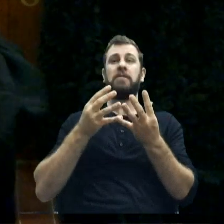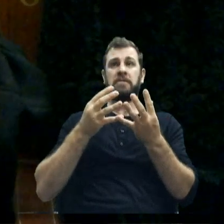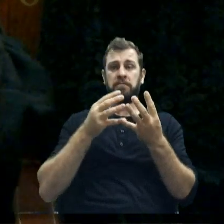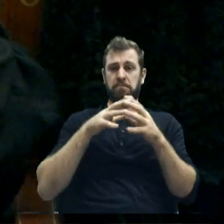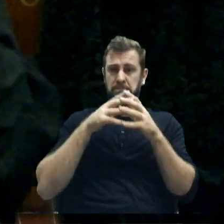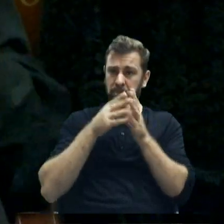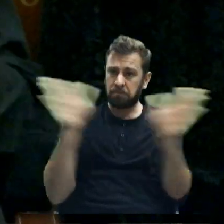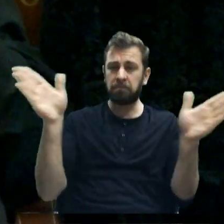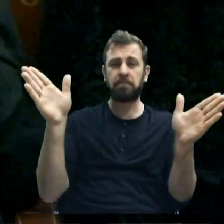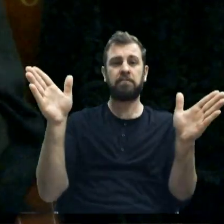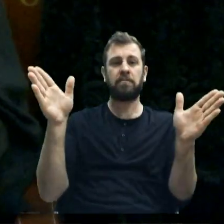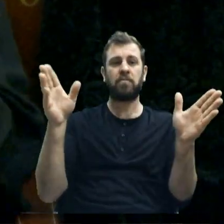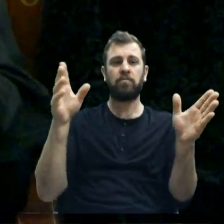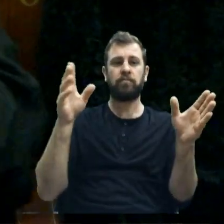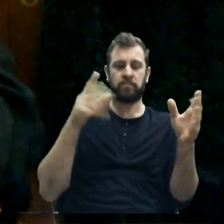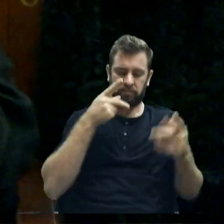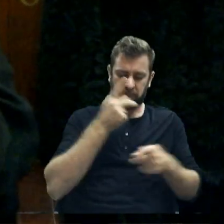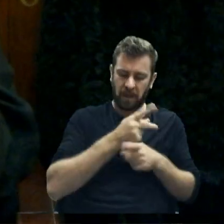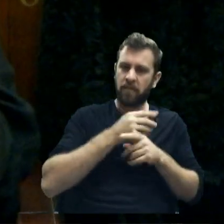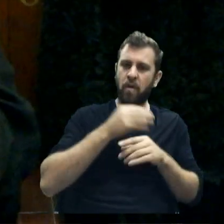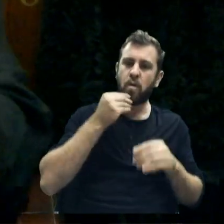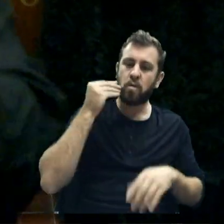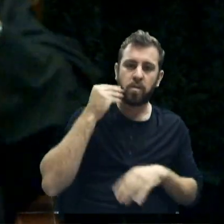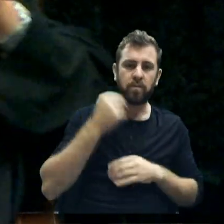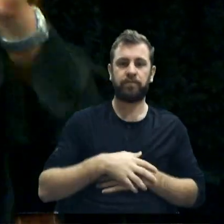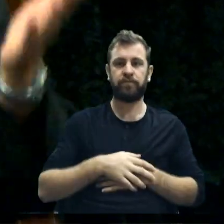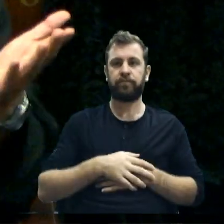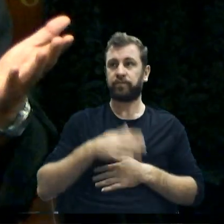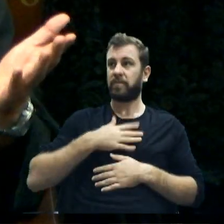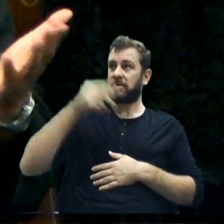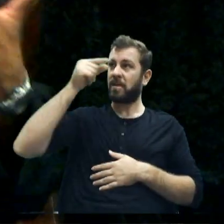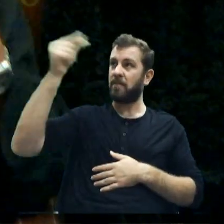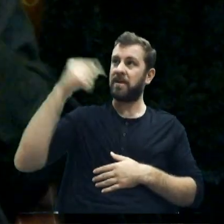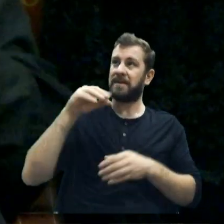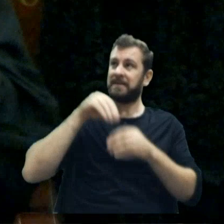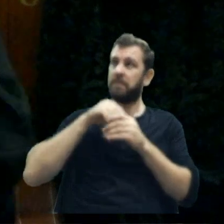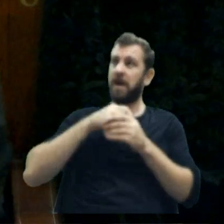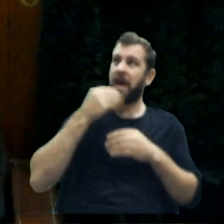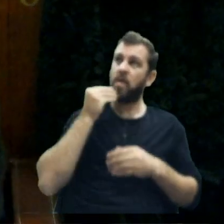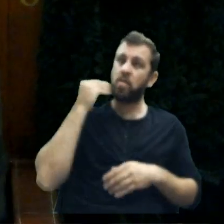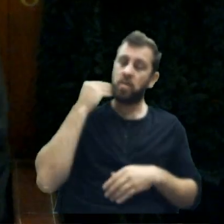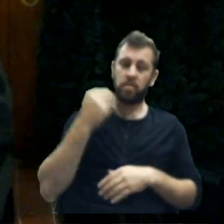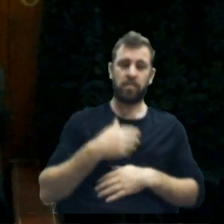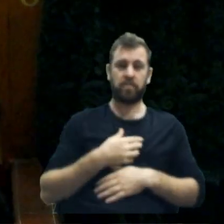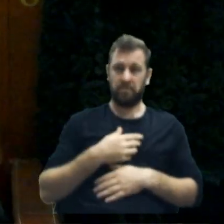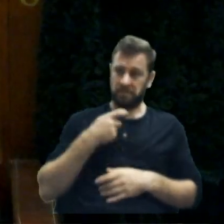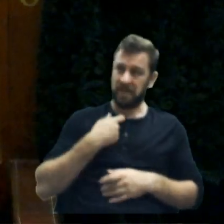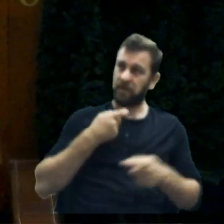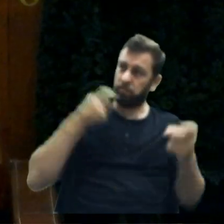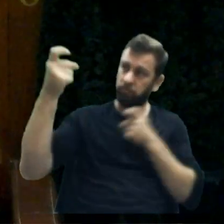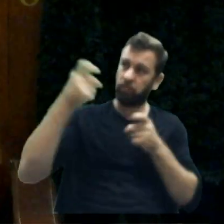yourself, does my government inside my house, inside my four walls that I can control,